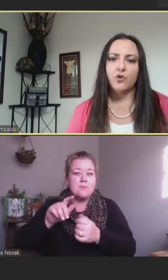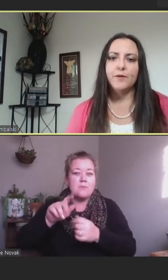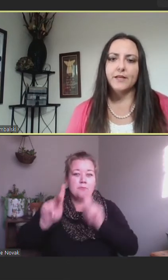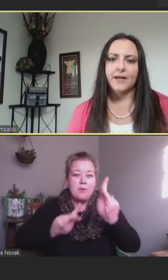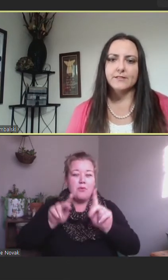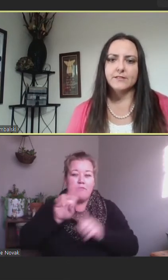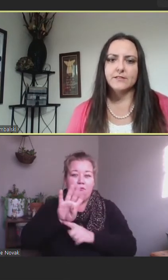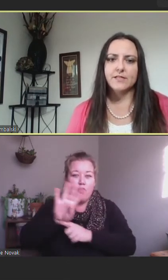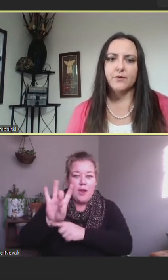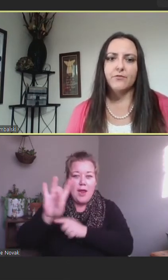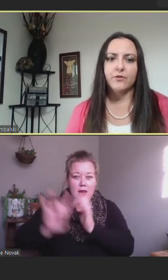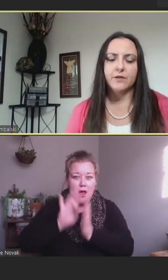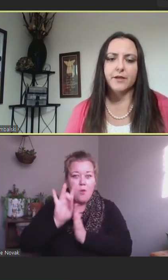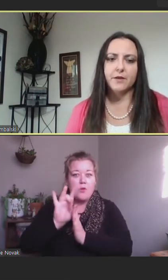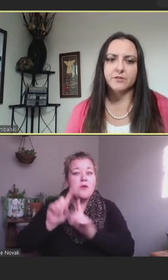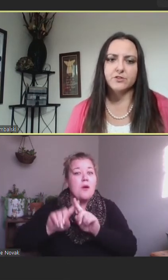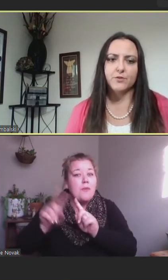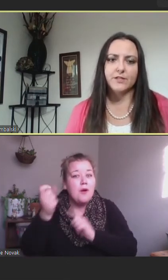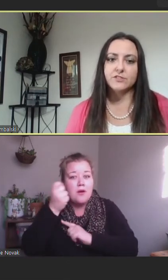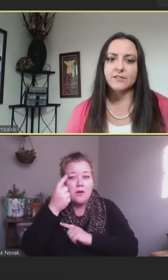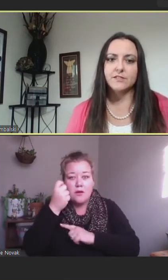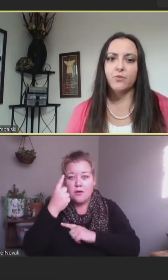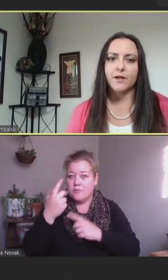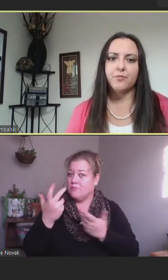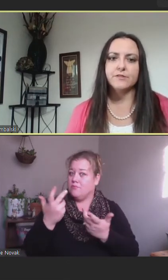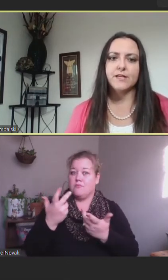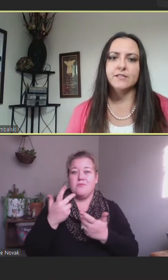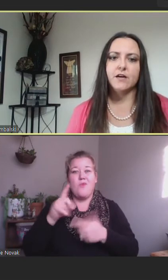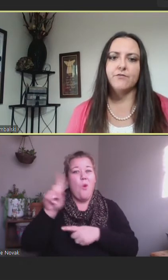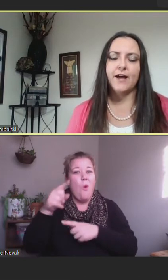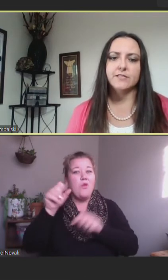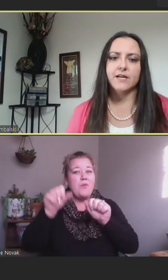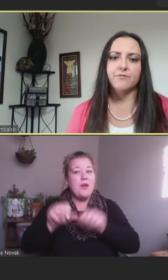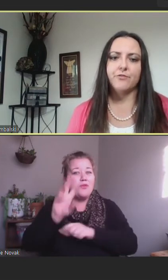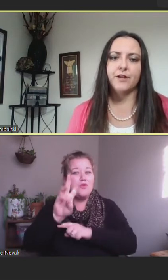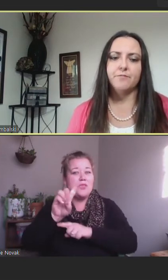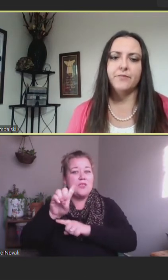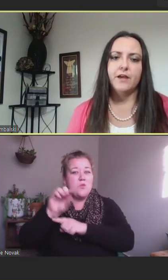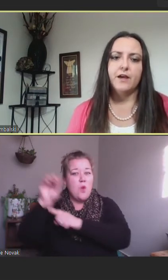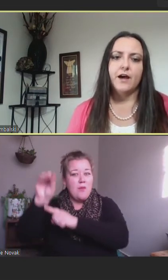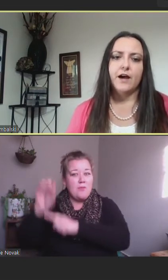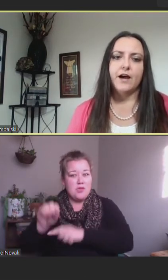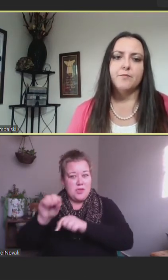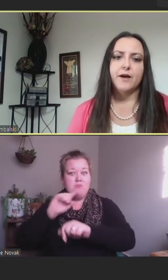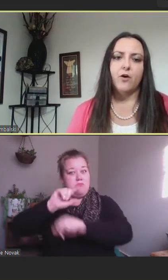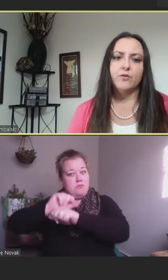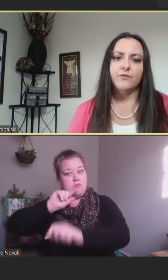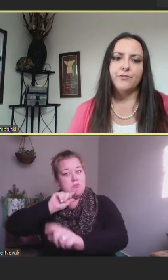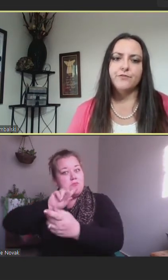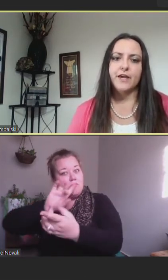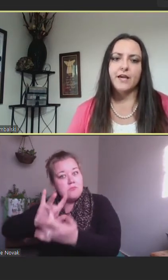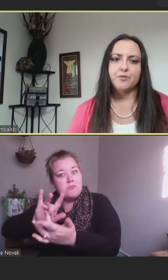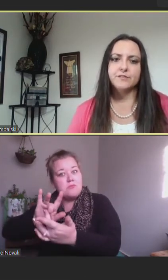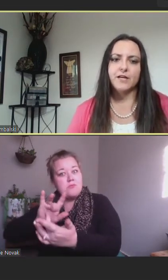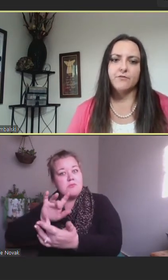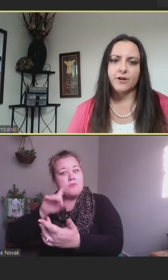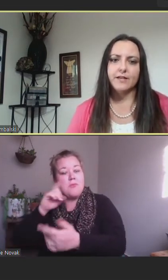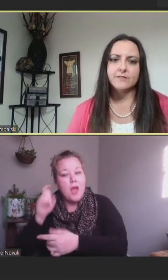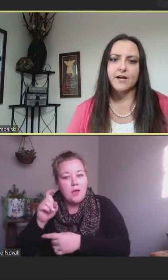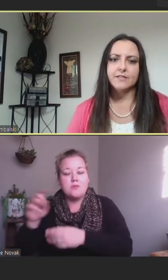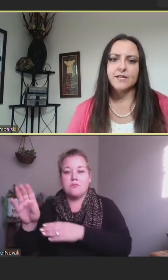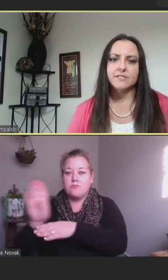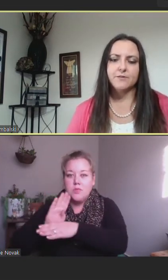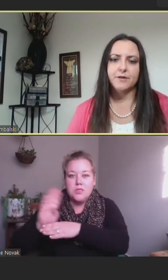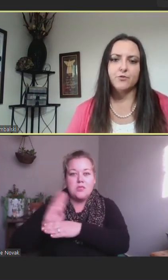so many cases that we've only been able to reach 61% of that time frame. Only 58% of our